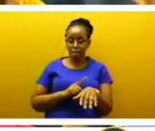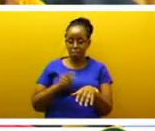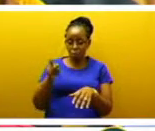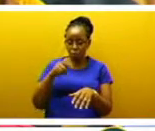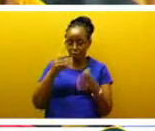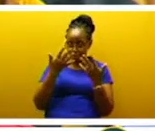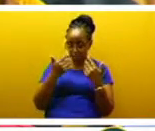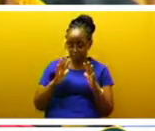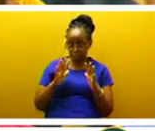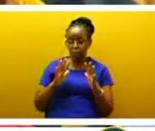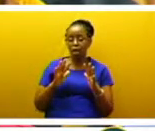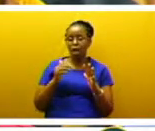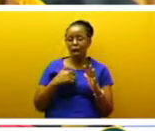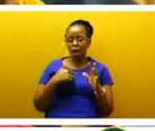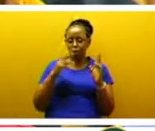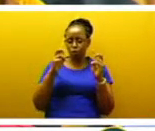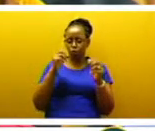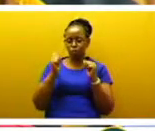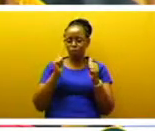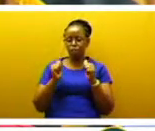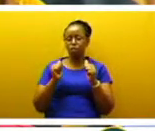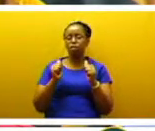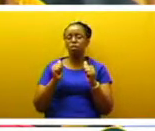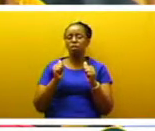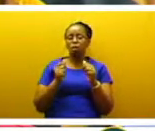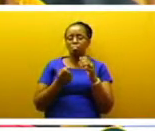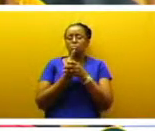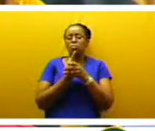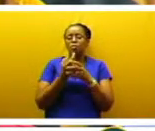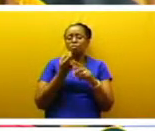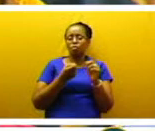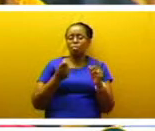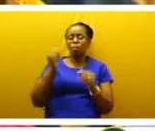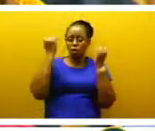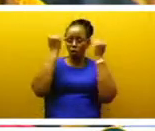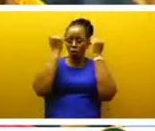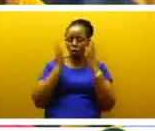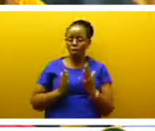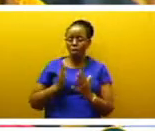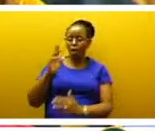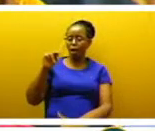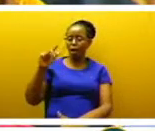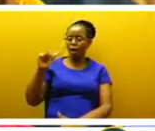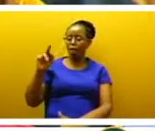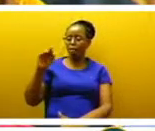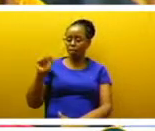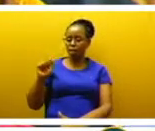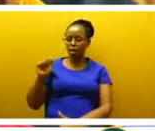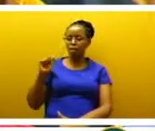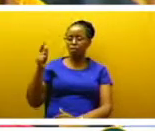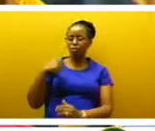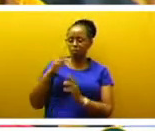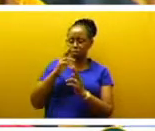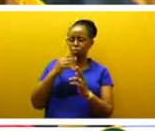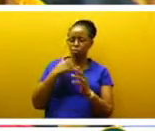there was an issue raised by Senior Counsel Gatia responding to some 2